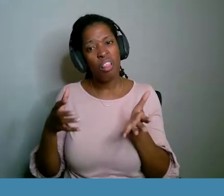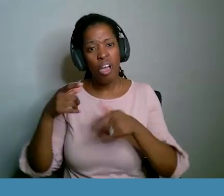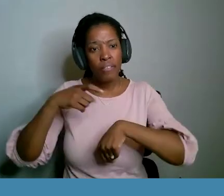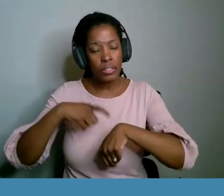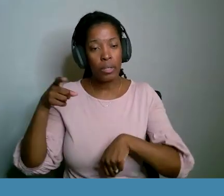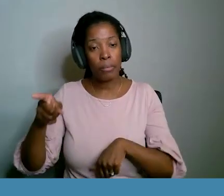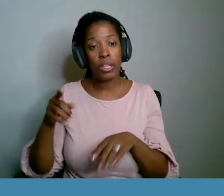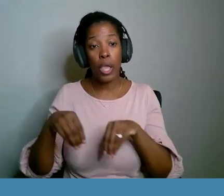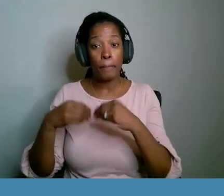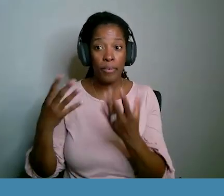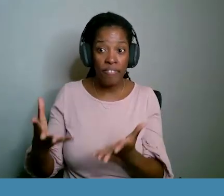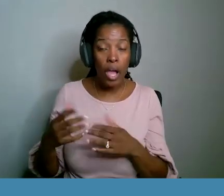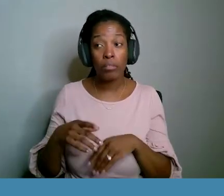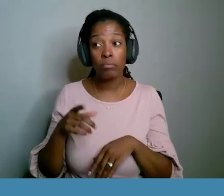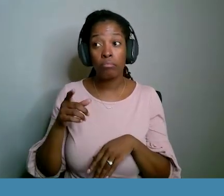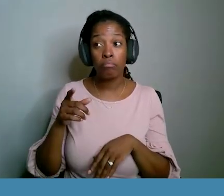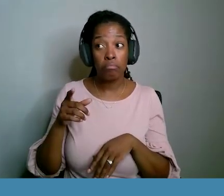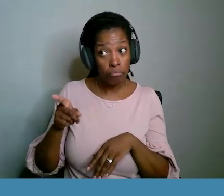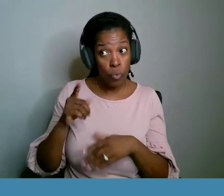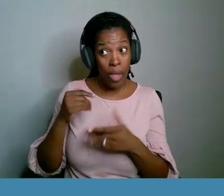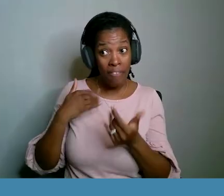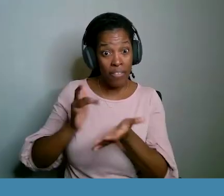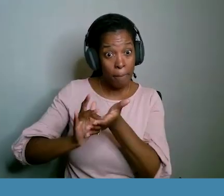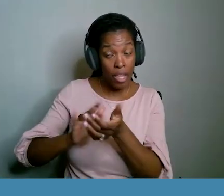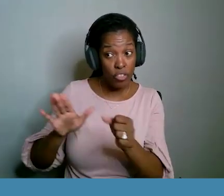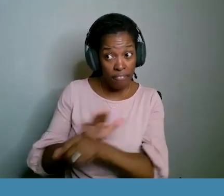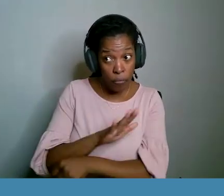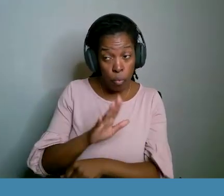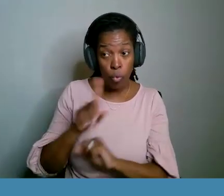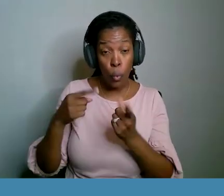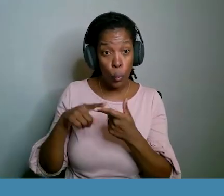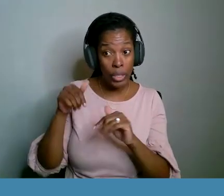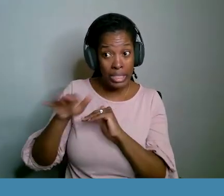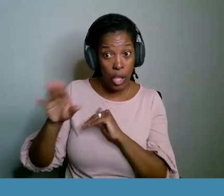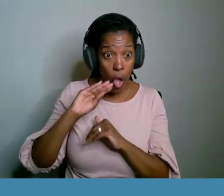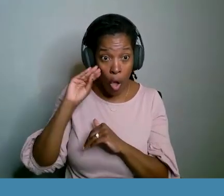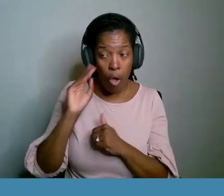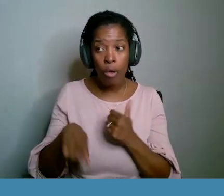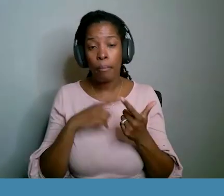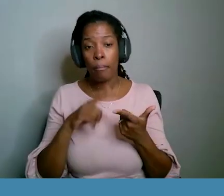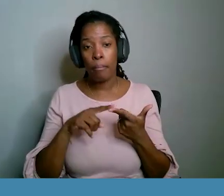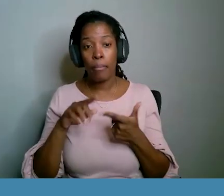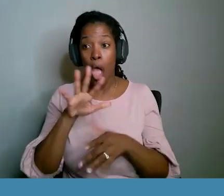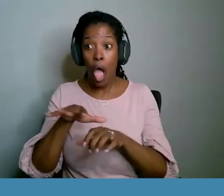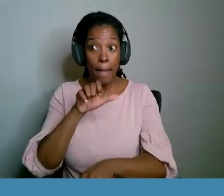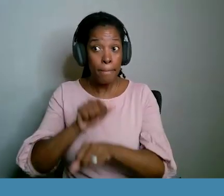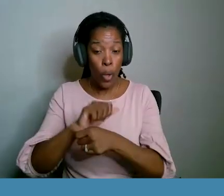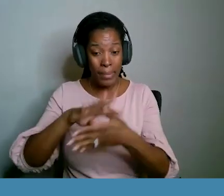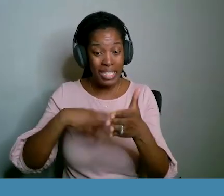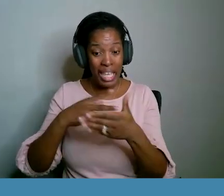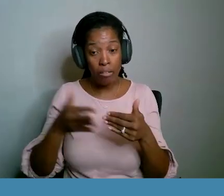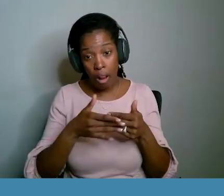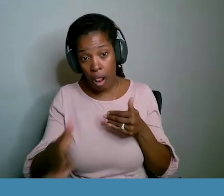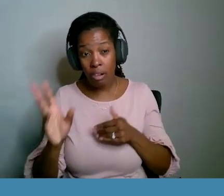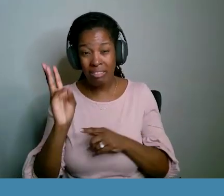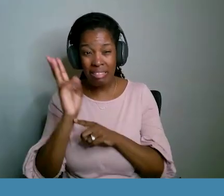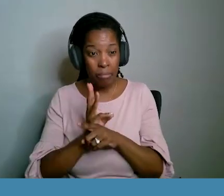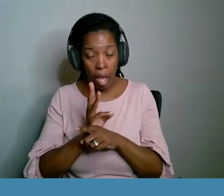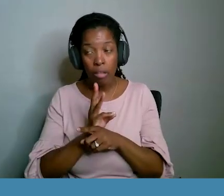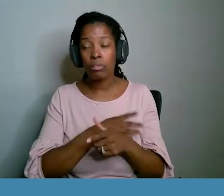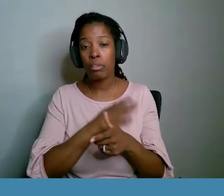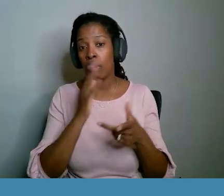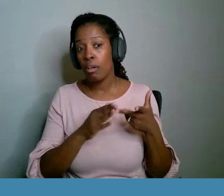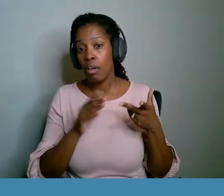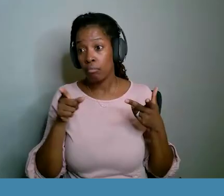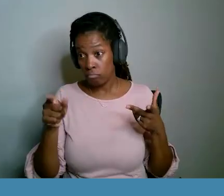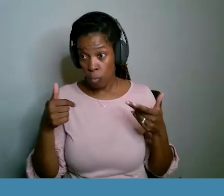they have prescriptions filled for a certain amount of time once they're discharged, making sure that they have appointments scheduled for up to 6 months, making sure they have access,